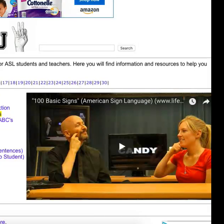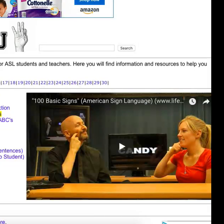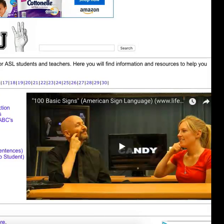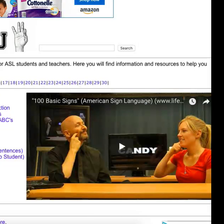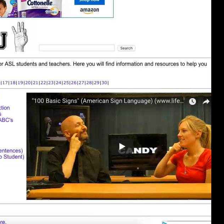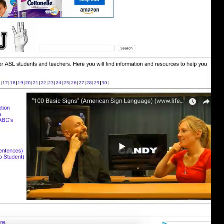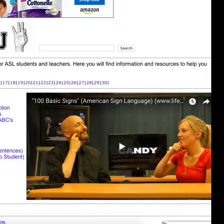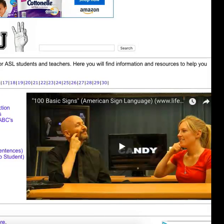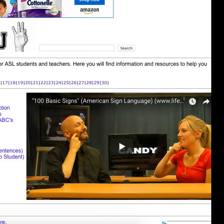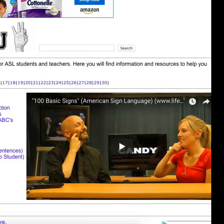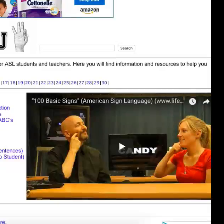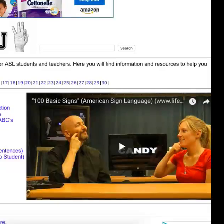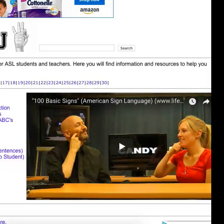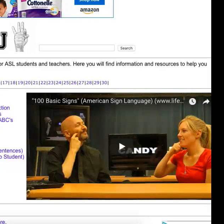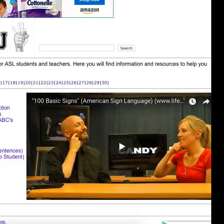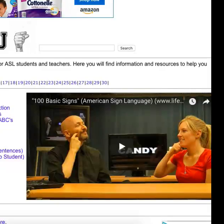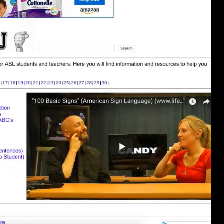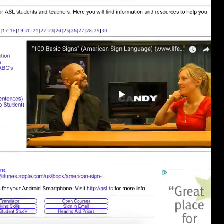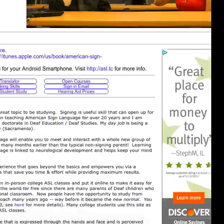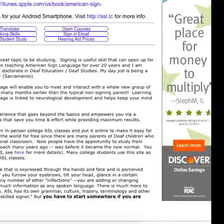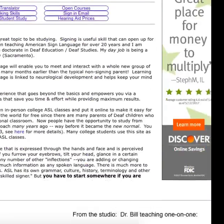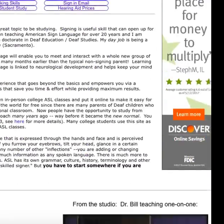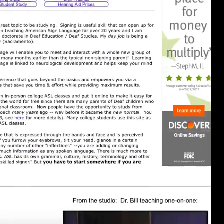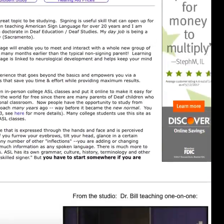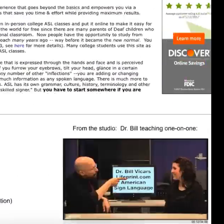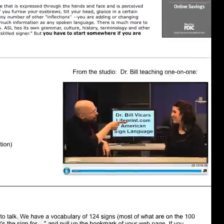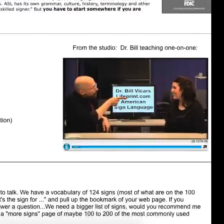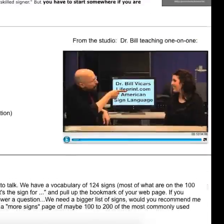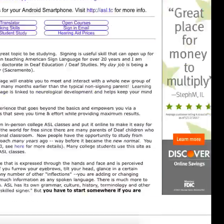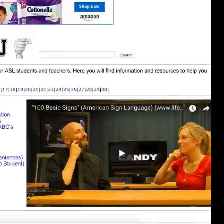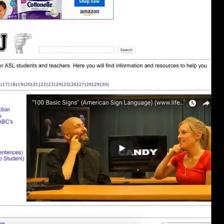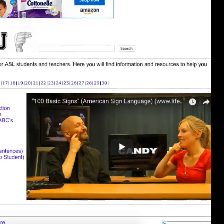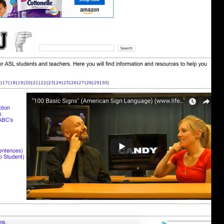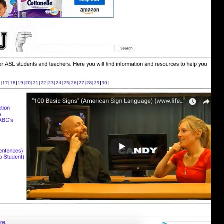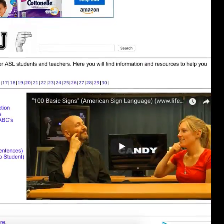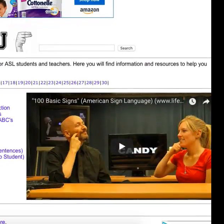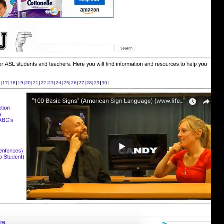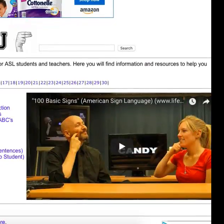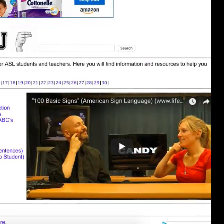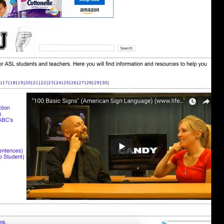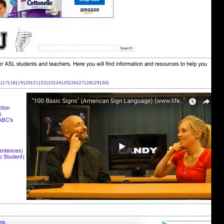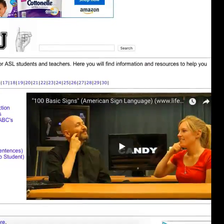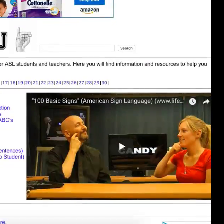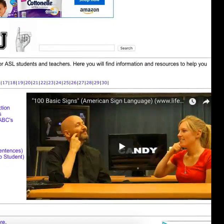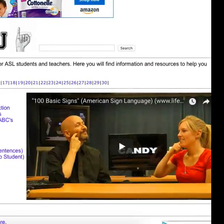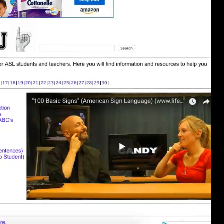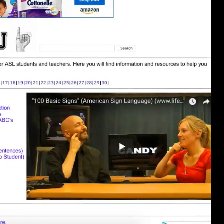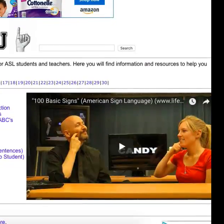some fingerspelling techniques, and it is an extremely informative site. So hope you enjoyed this.